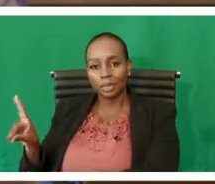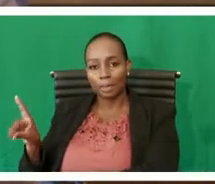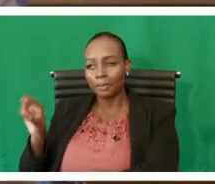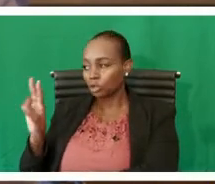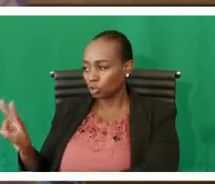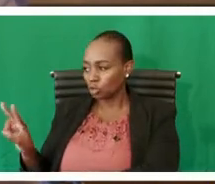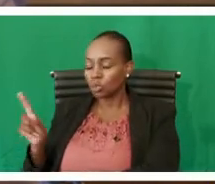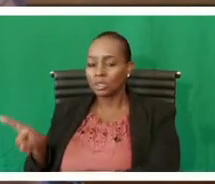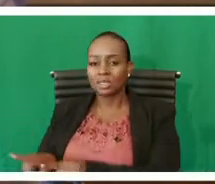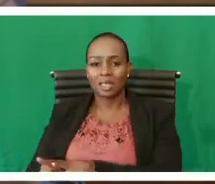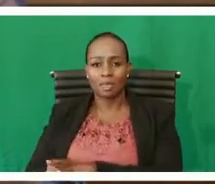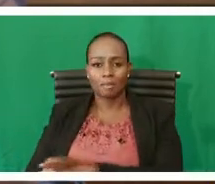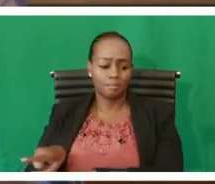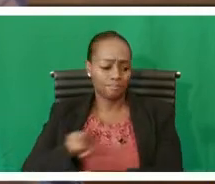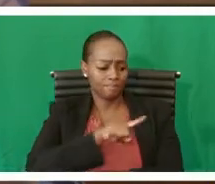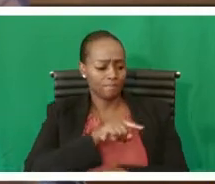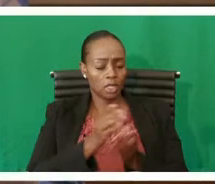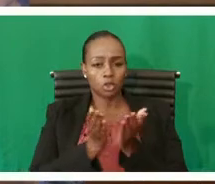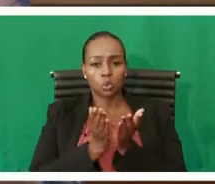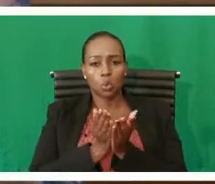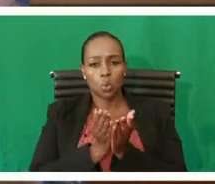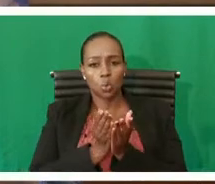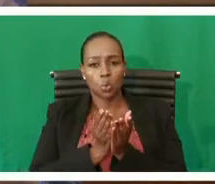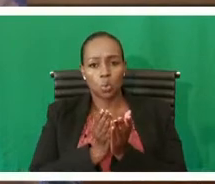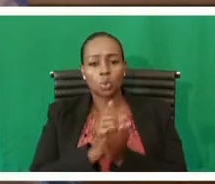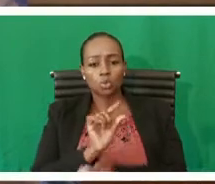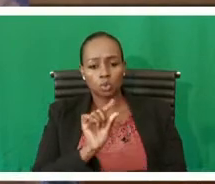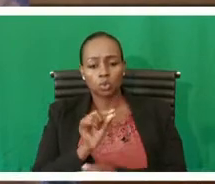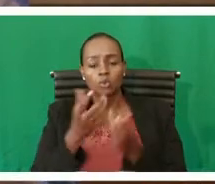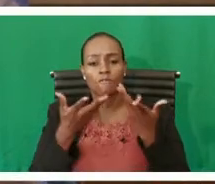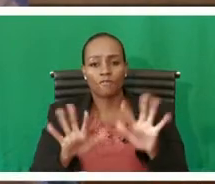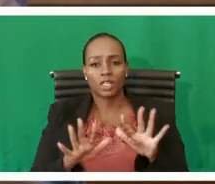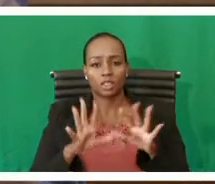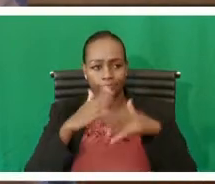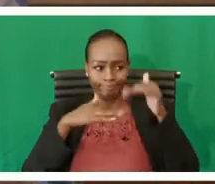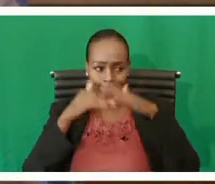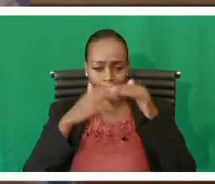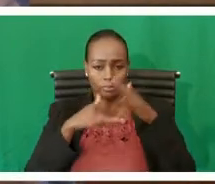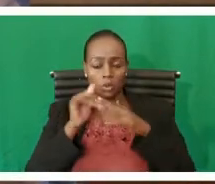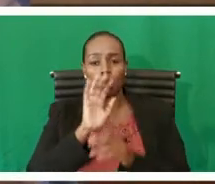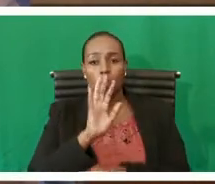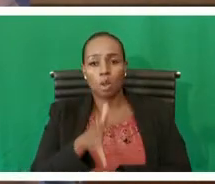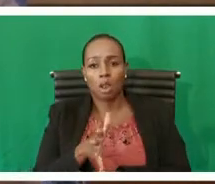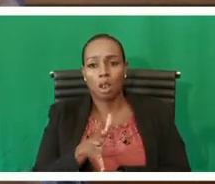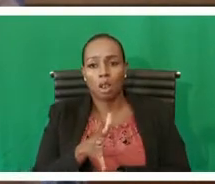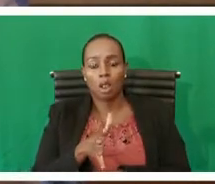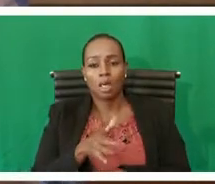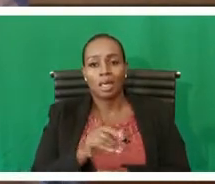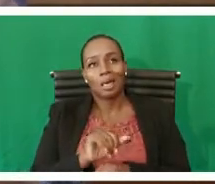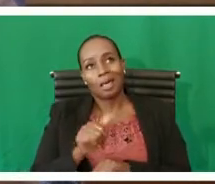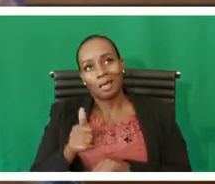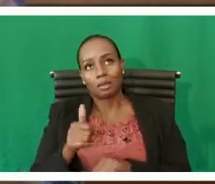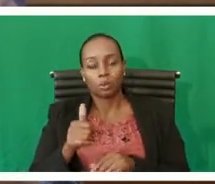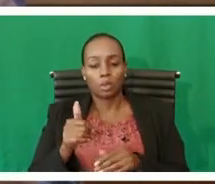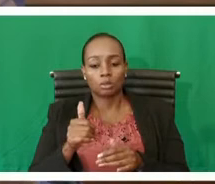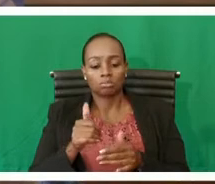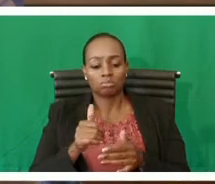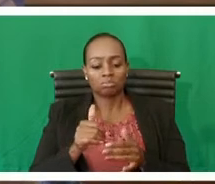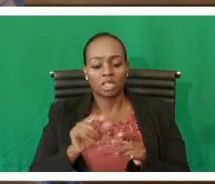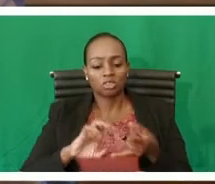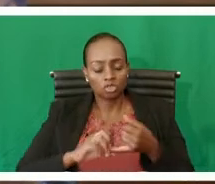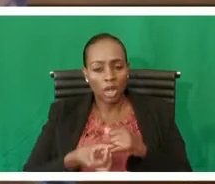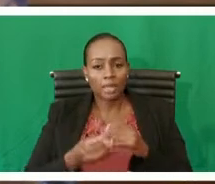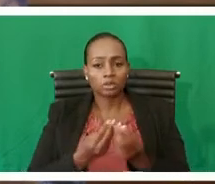are almost complete, with some facilities already partially occupied to address overcrowding.